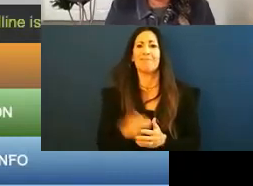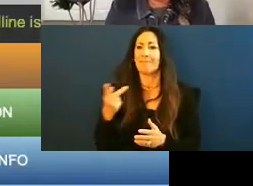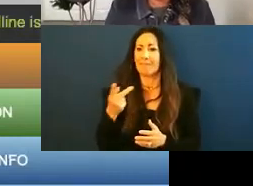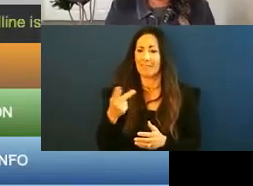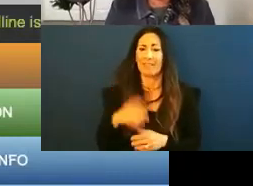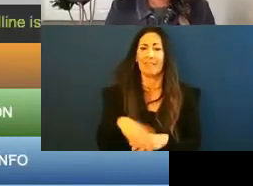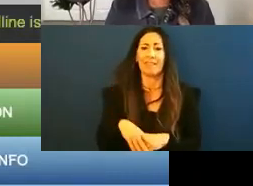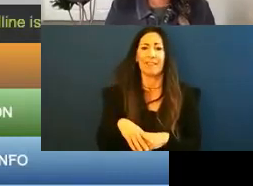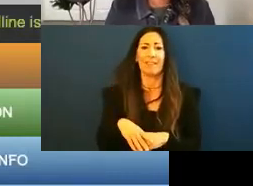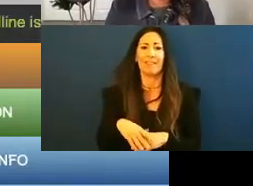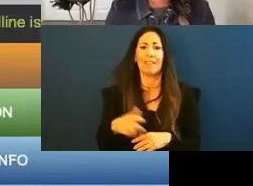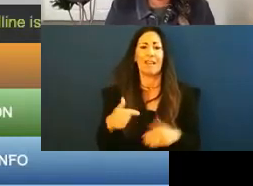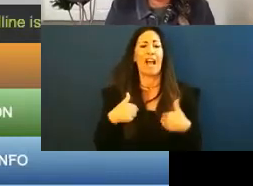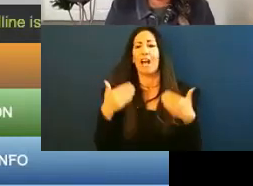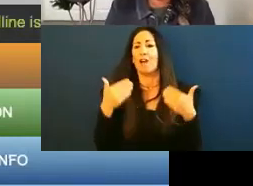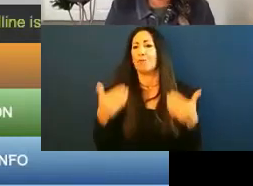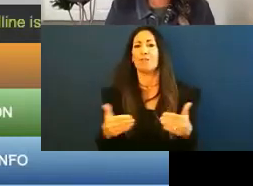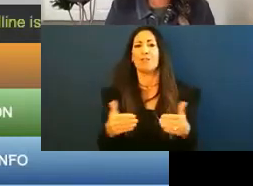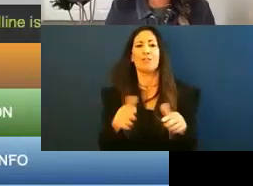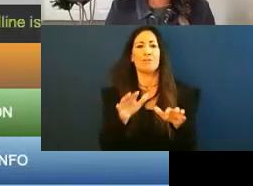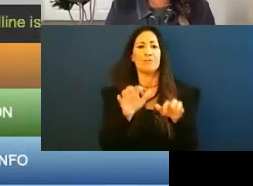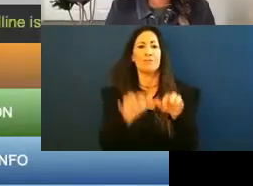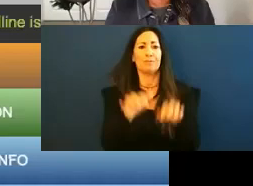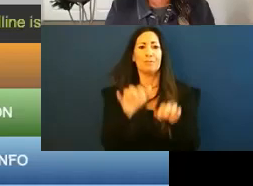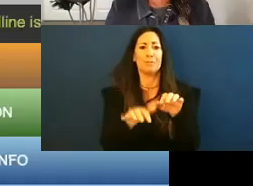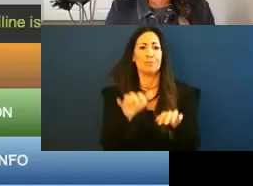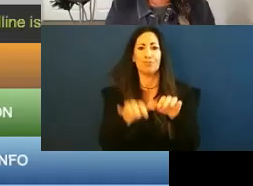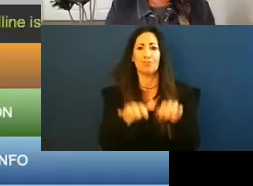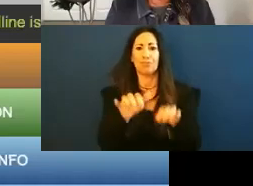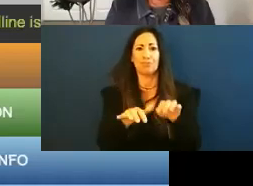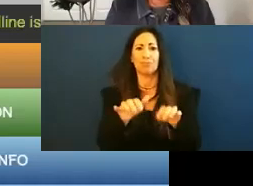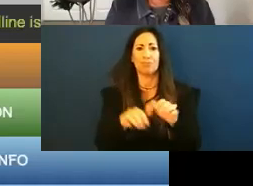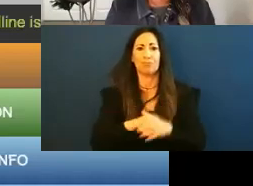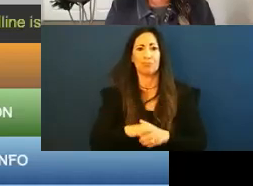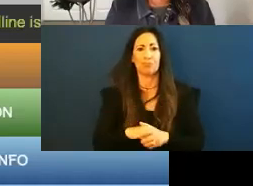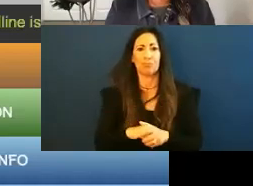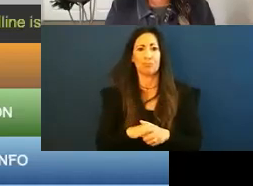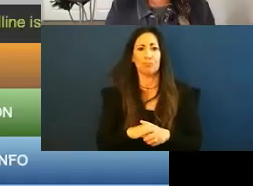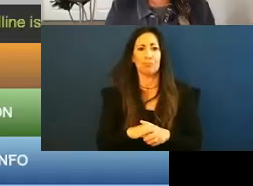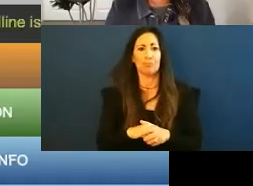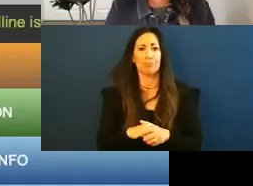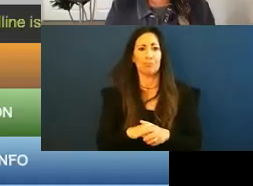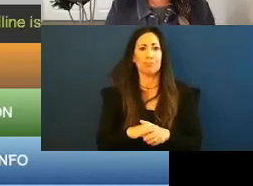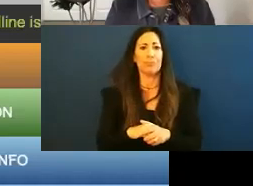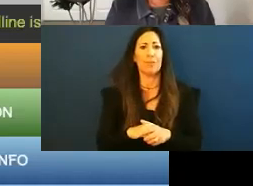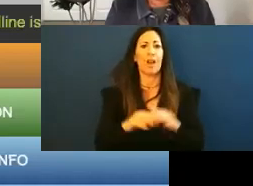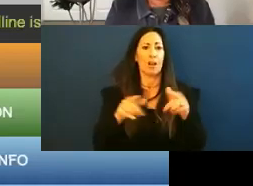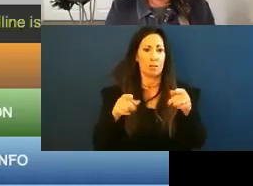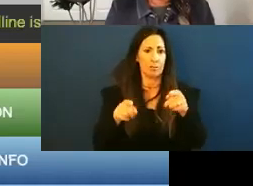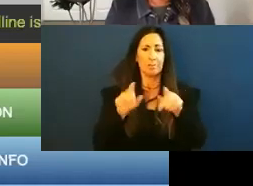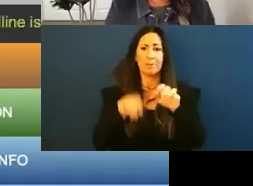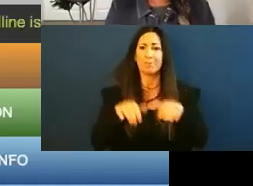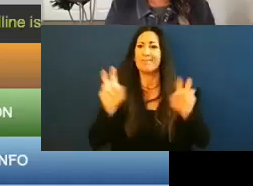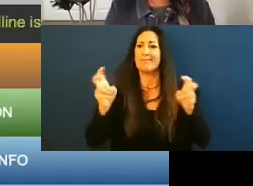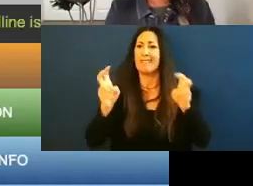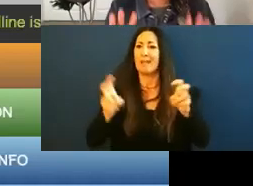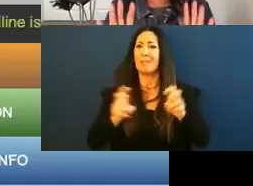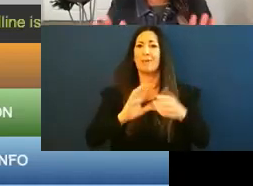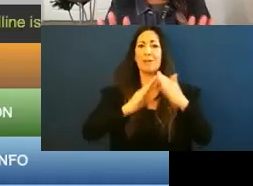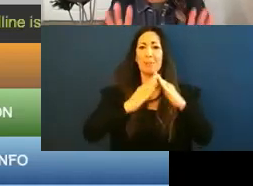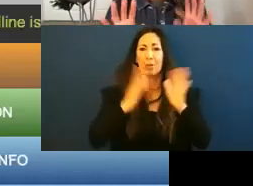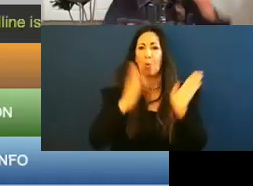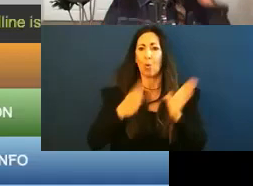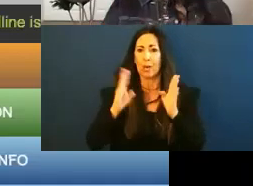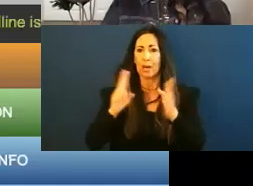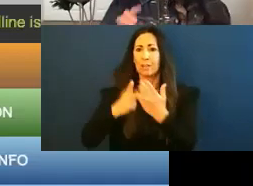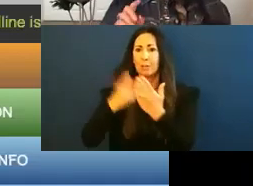this one together. I'm just gonna write me cop instead of the whole thing right now. The Mixteco Indígena Community Organizing Project. And I'm going to just hold